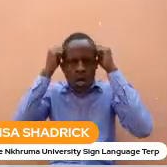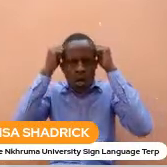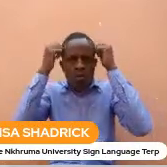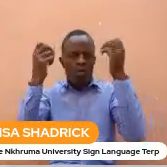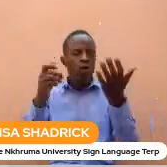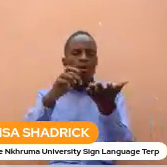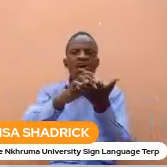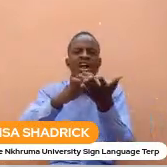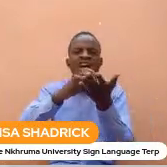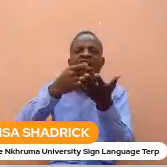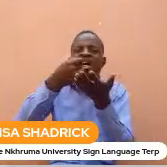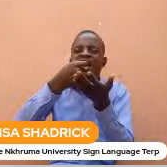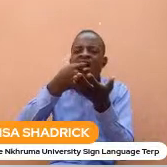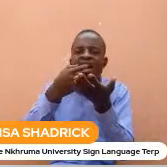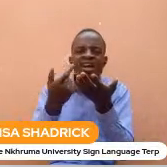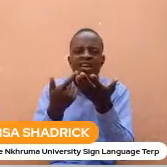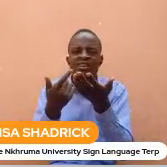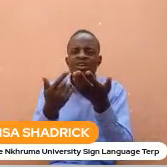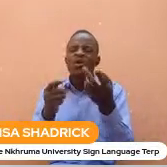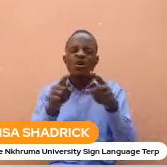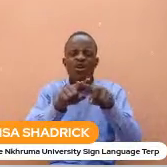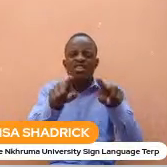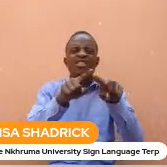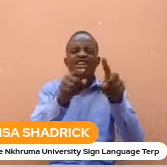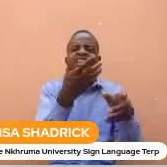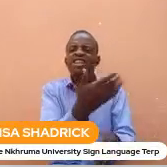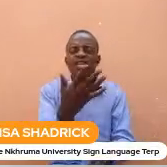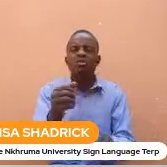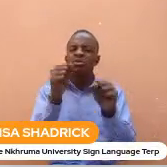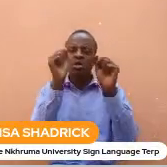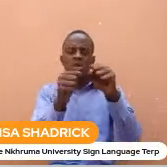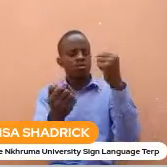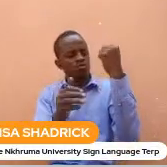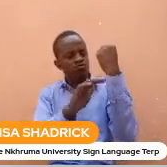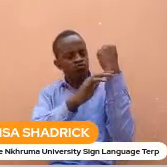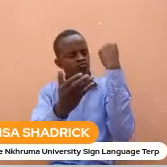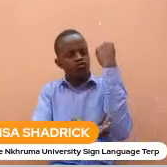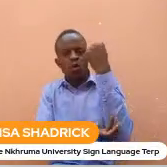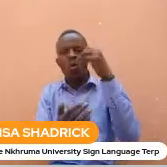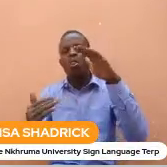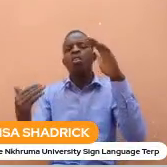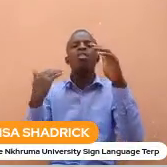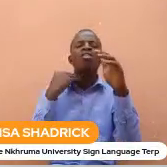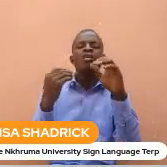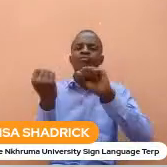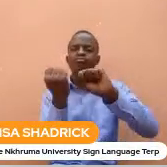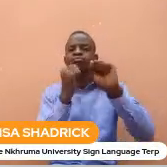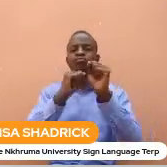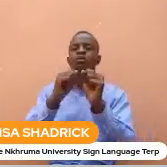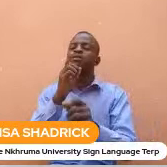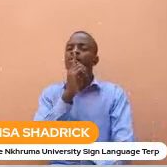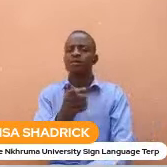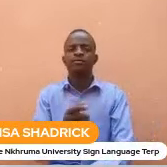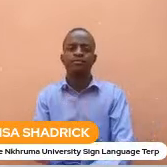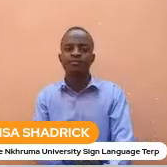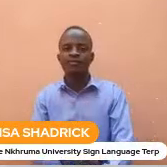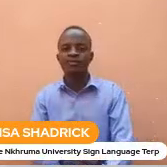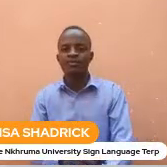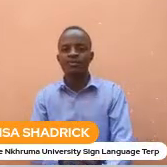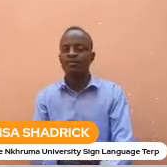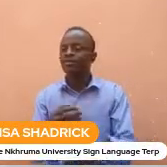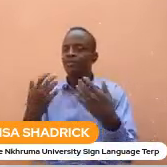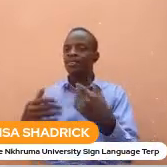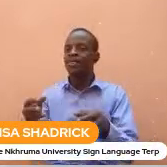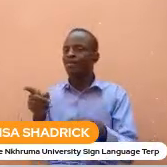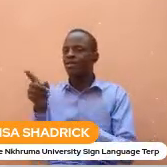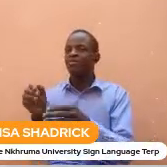medicines, devices, or methods used to prevent pregnancy. Hmm, I like that so much. You have given us a